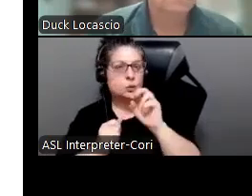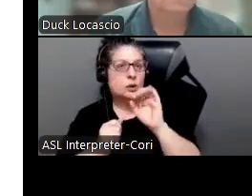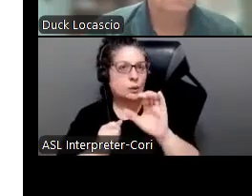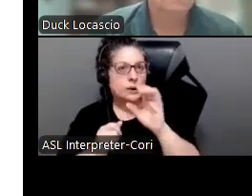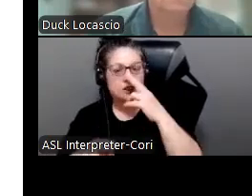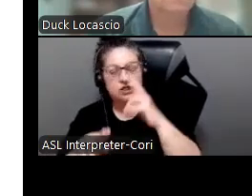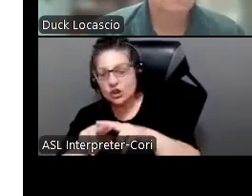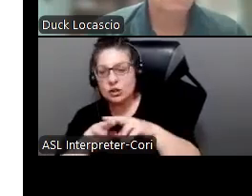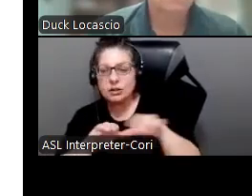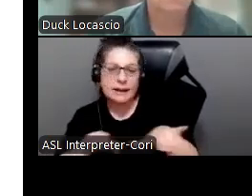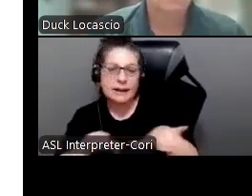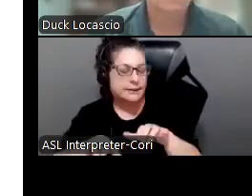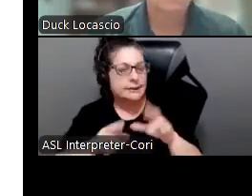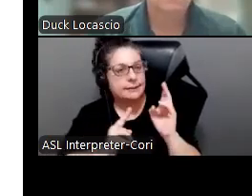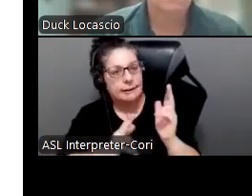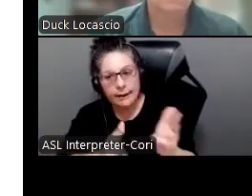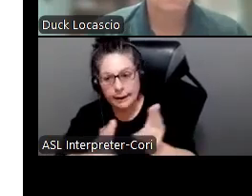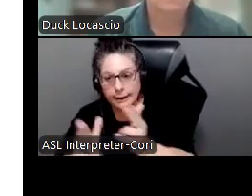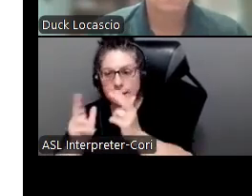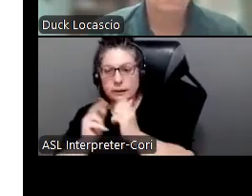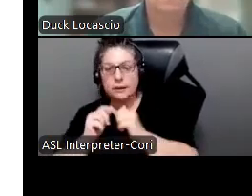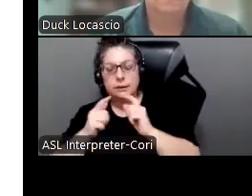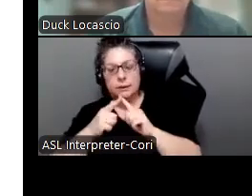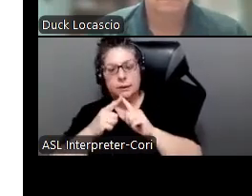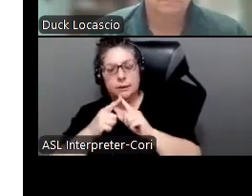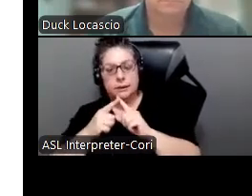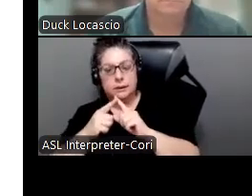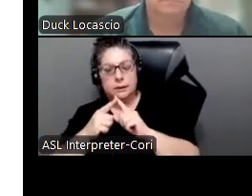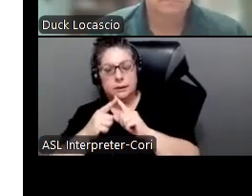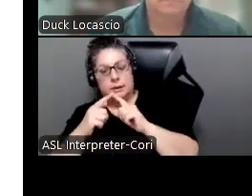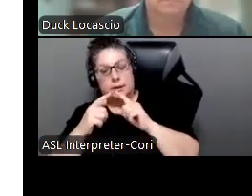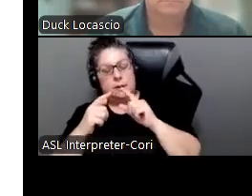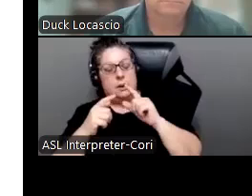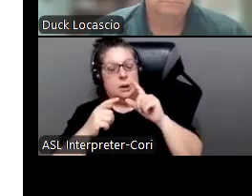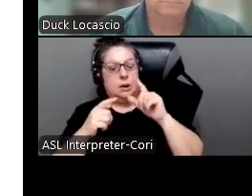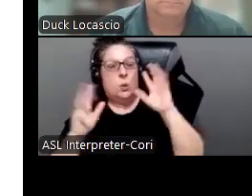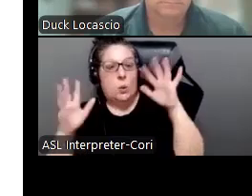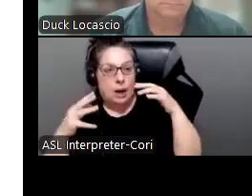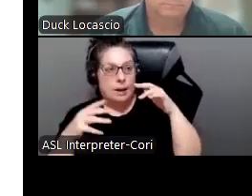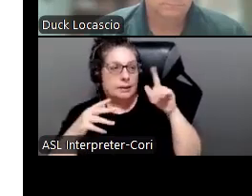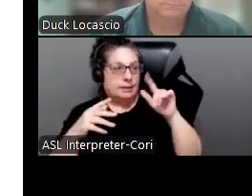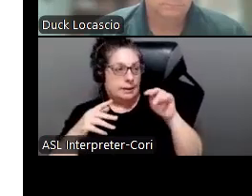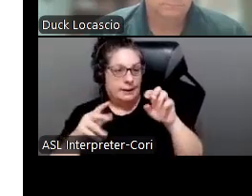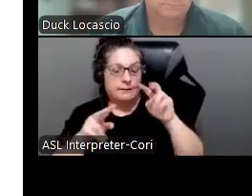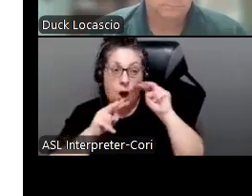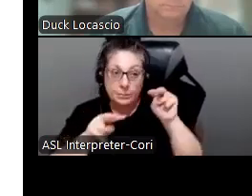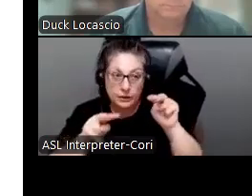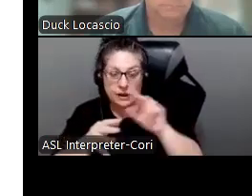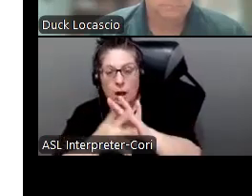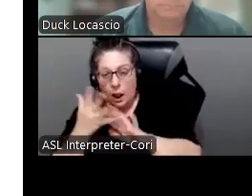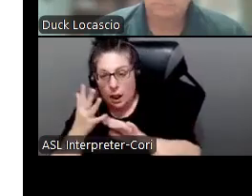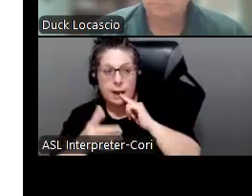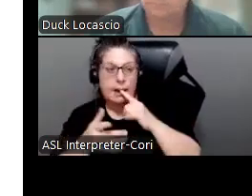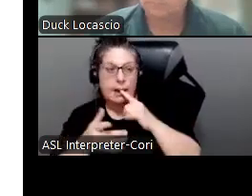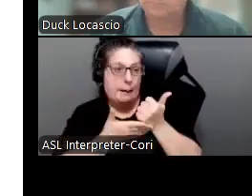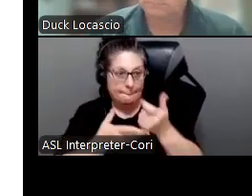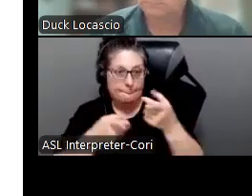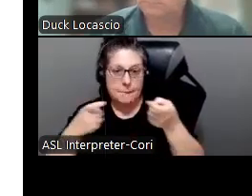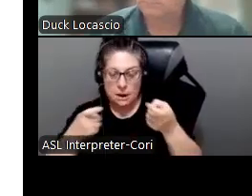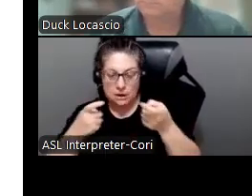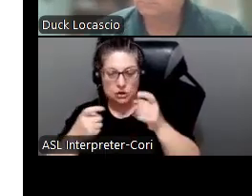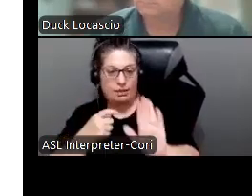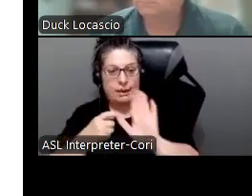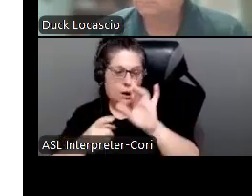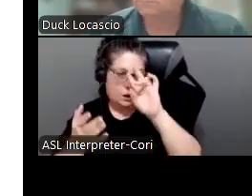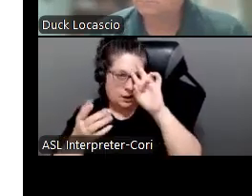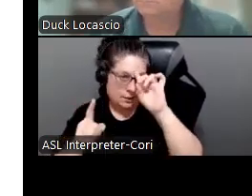activities, hunting, wildlife observation, and such. So I help them manage for their